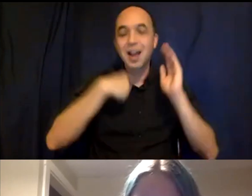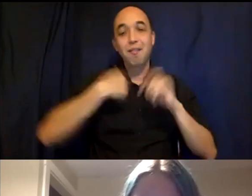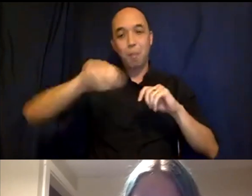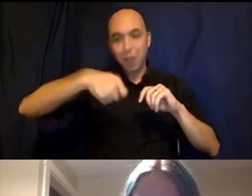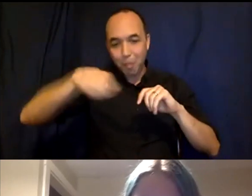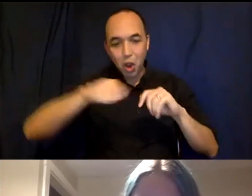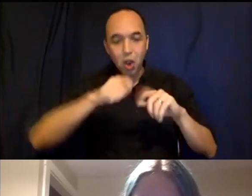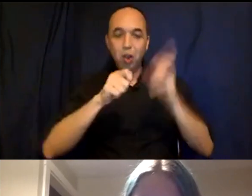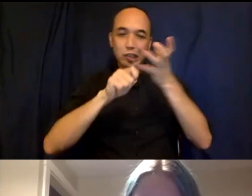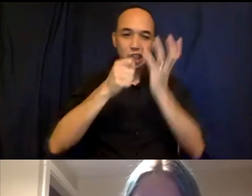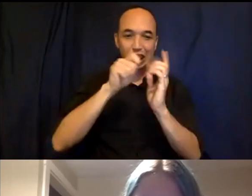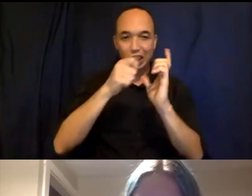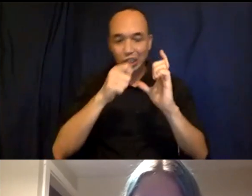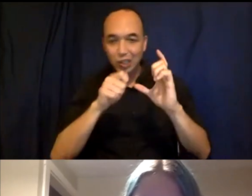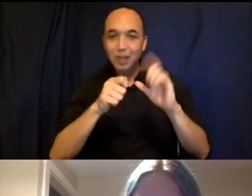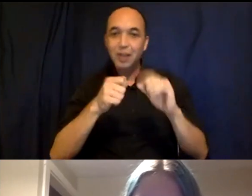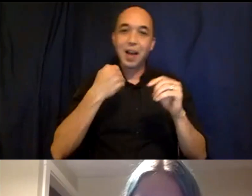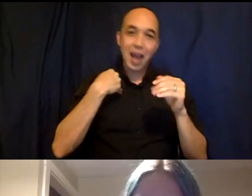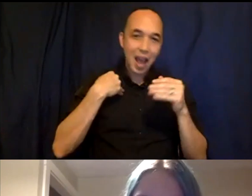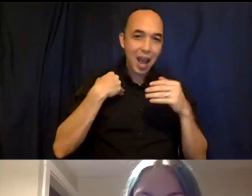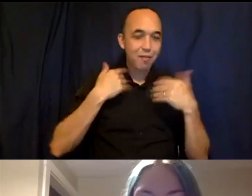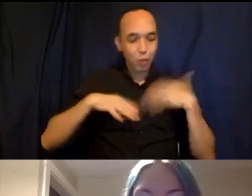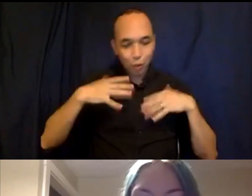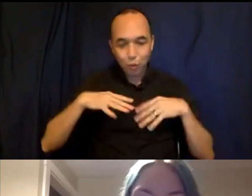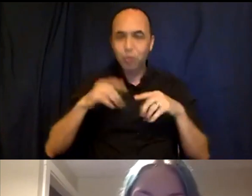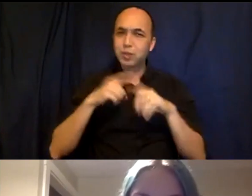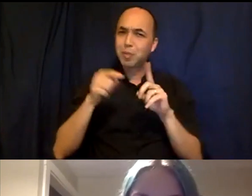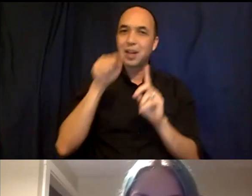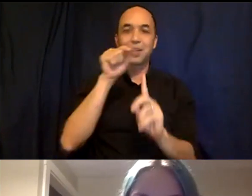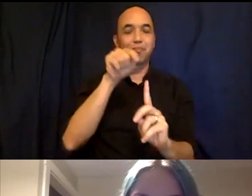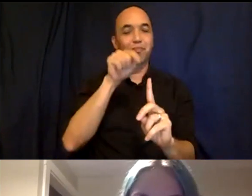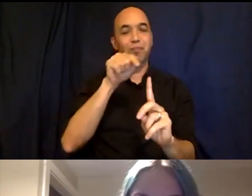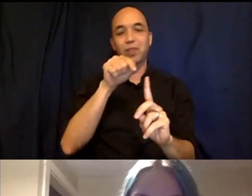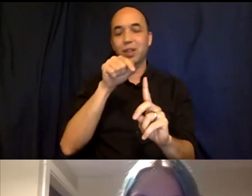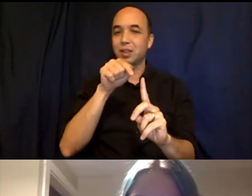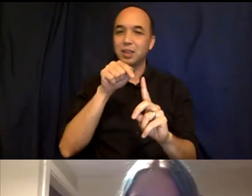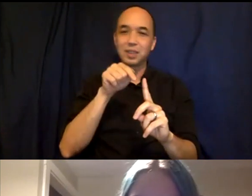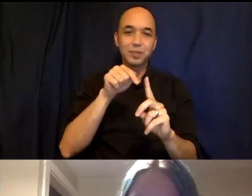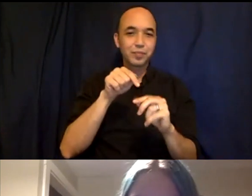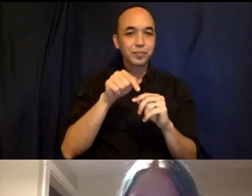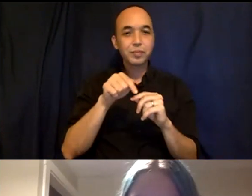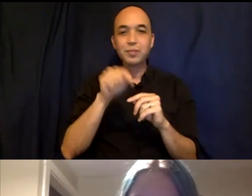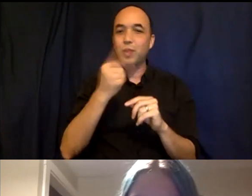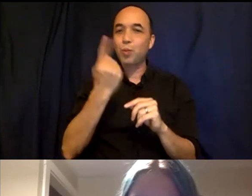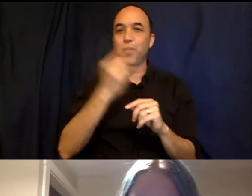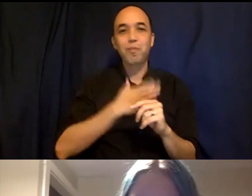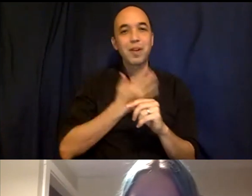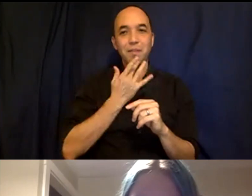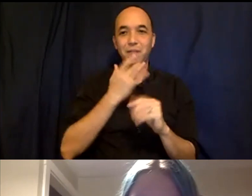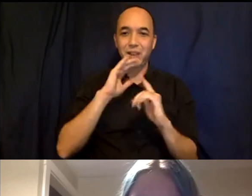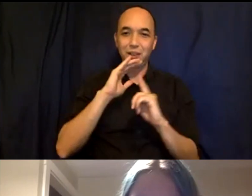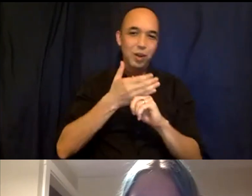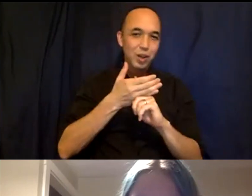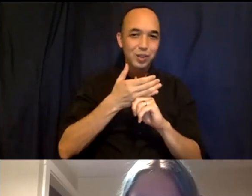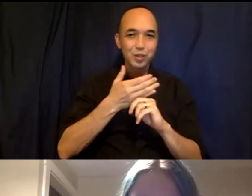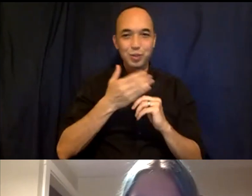I think actually Dread Pirate Roberts has been one of my favorite costumes. I wore it to Halloween like 3 or